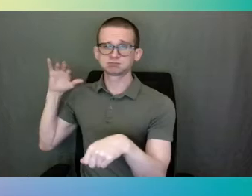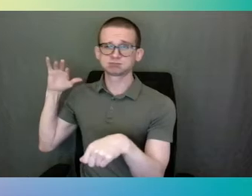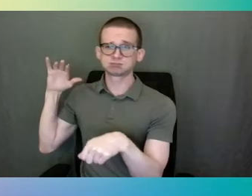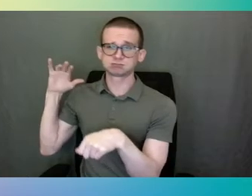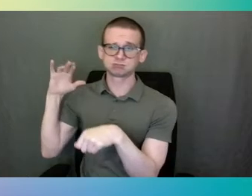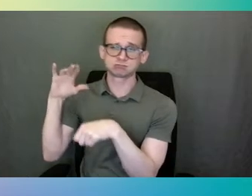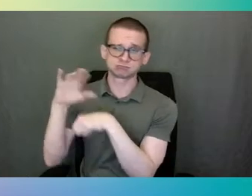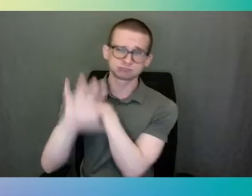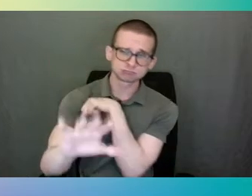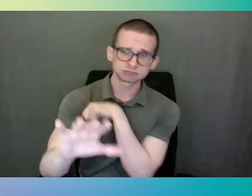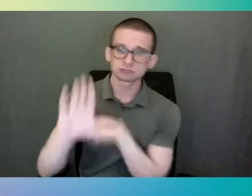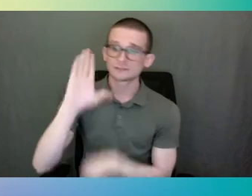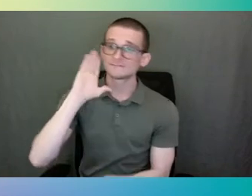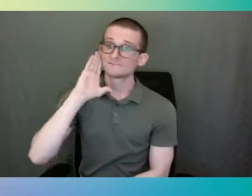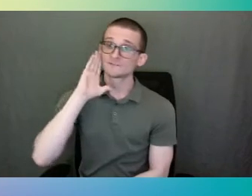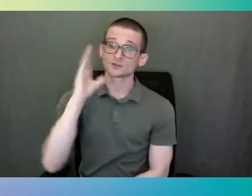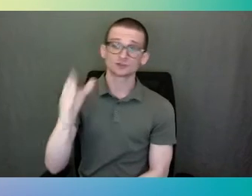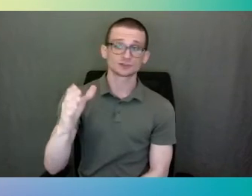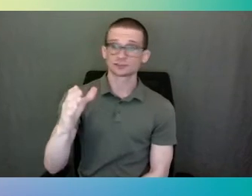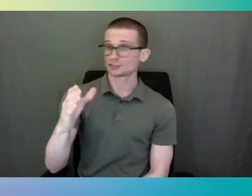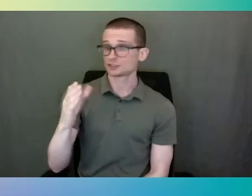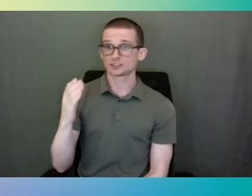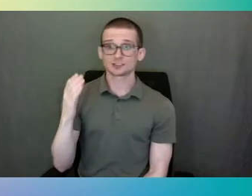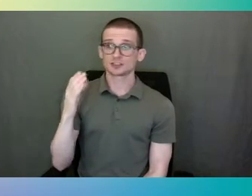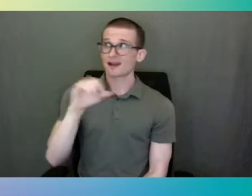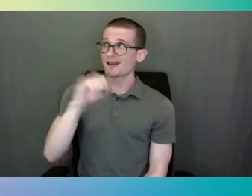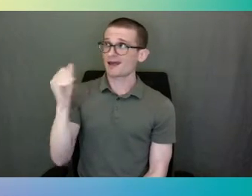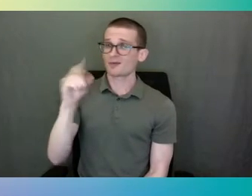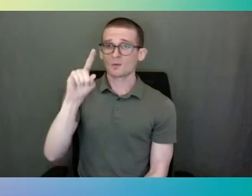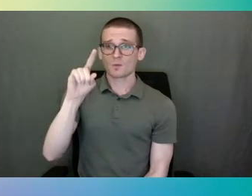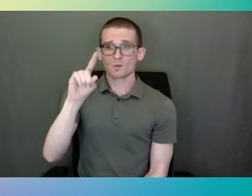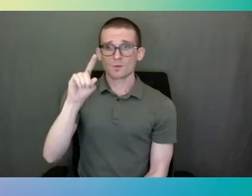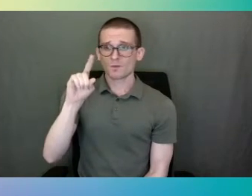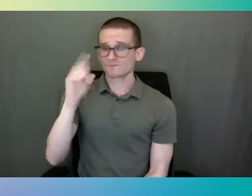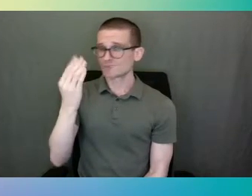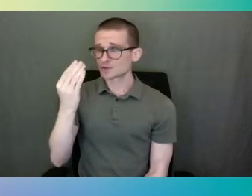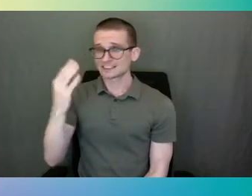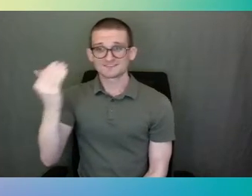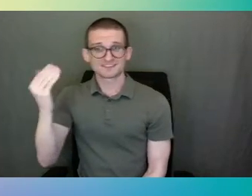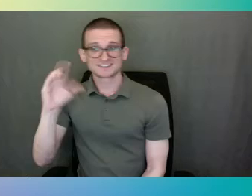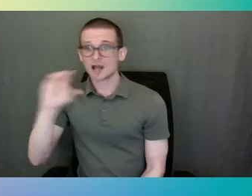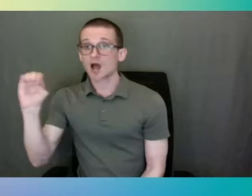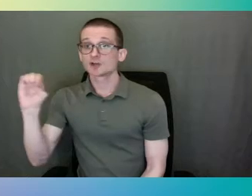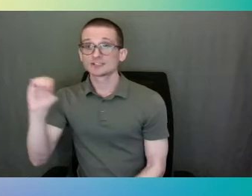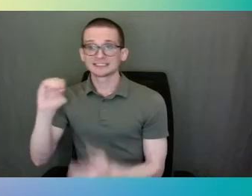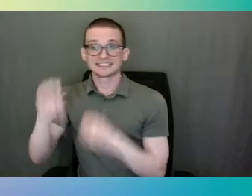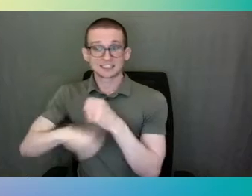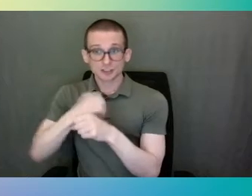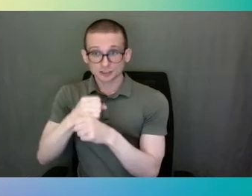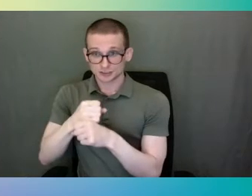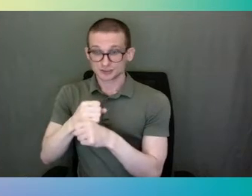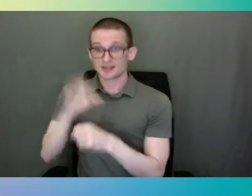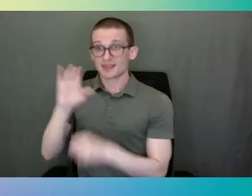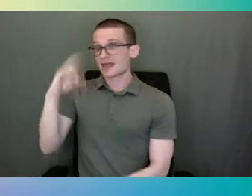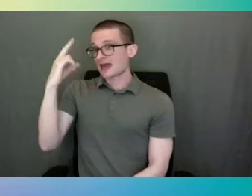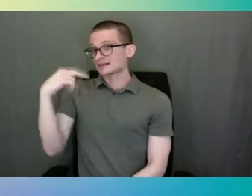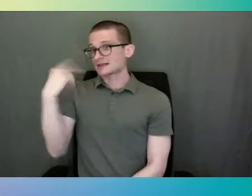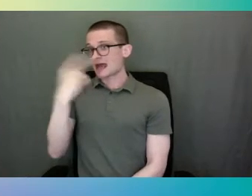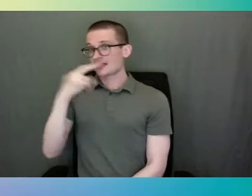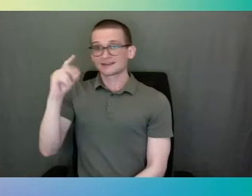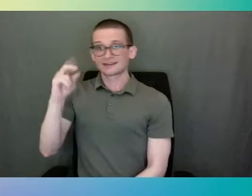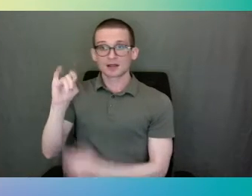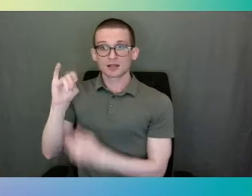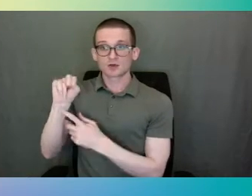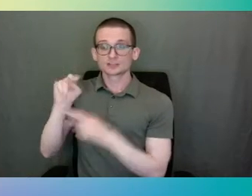the future, another 14 or 1500 years. This Catholic theologian actually calls this the long shadow